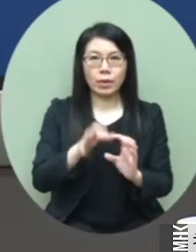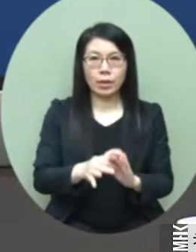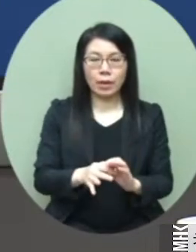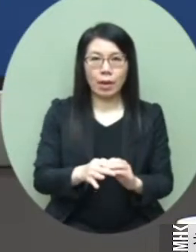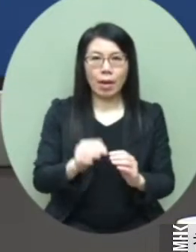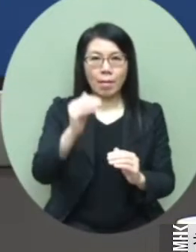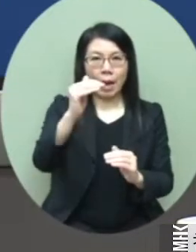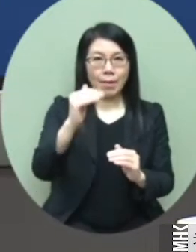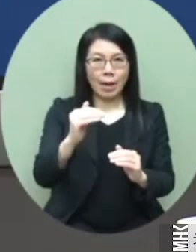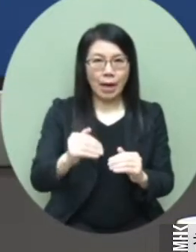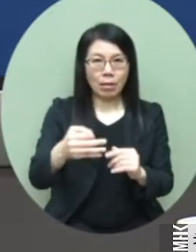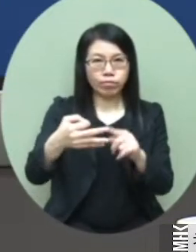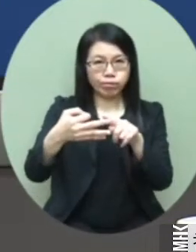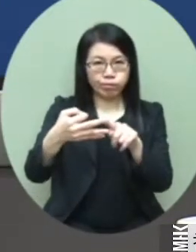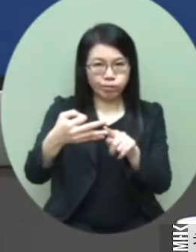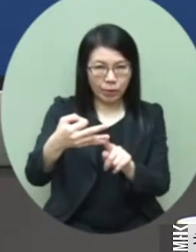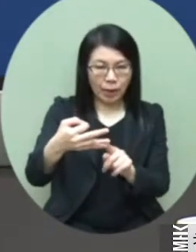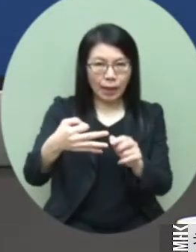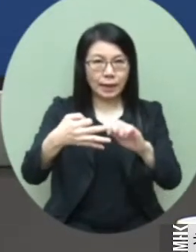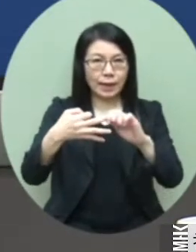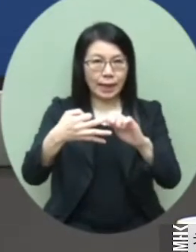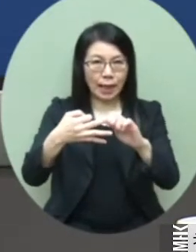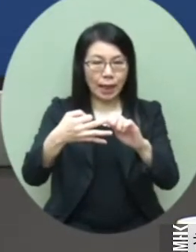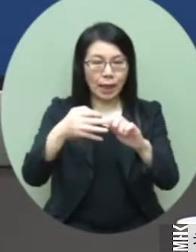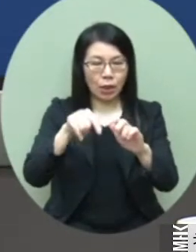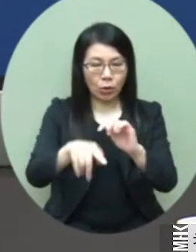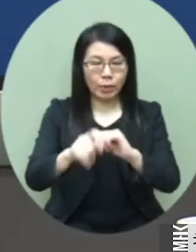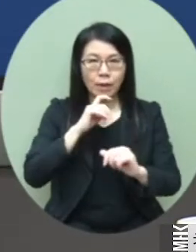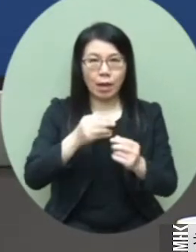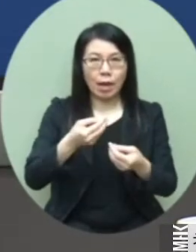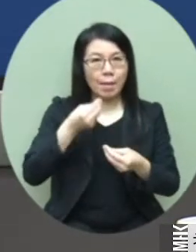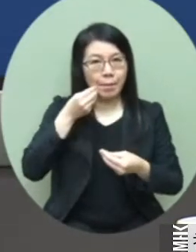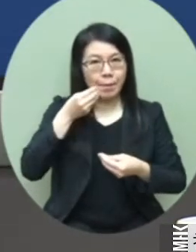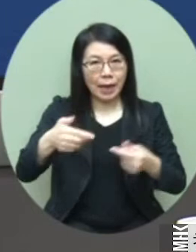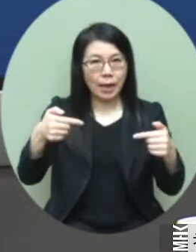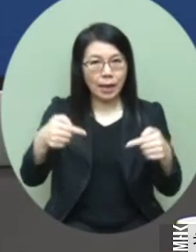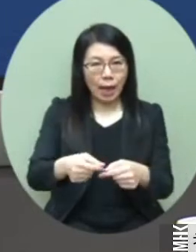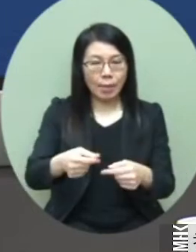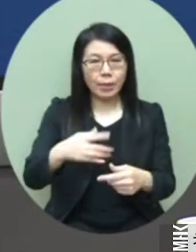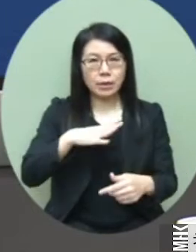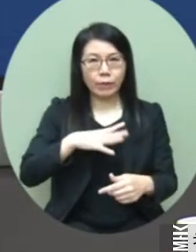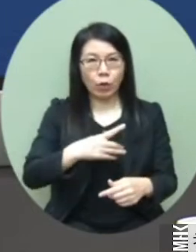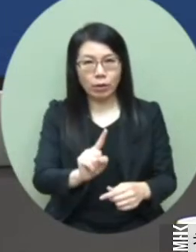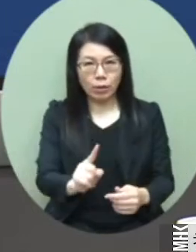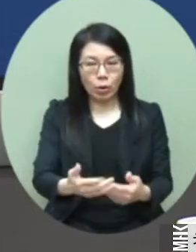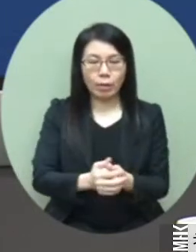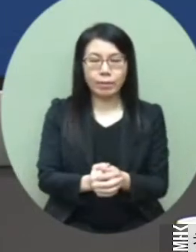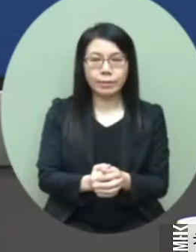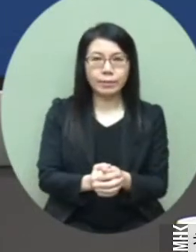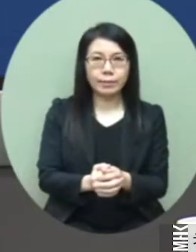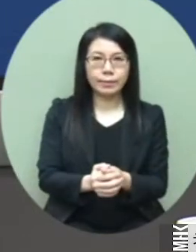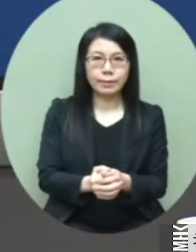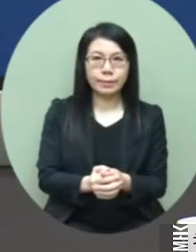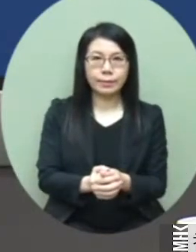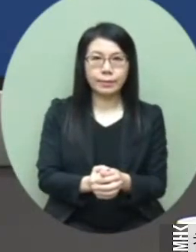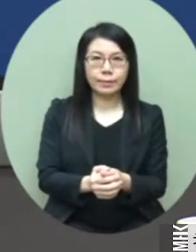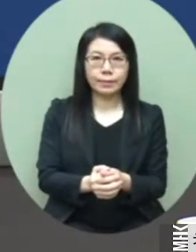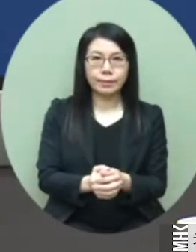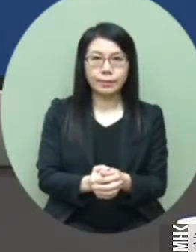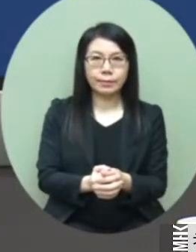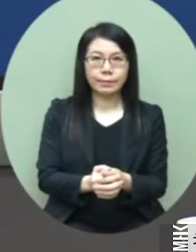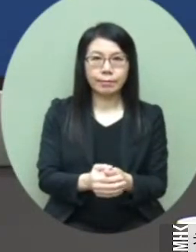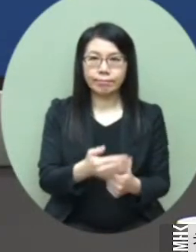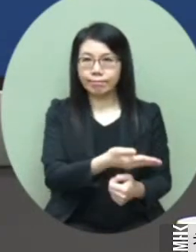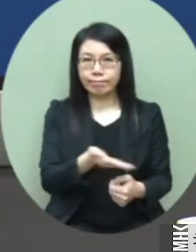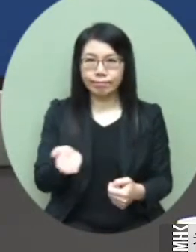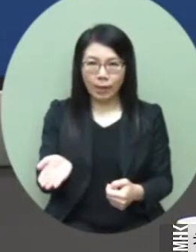give an account of how these premises will see the measures